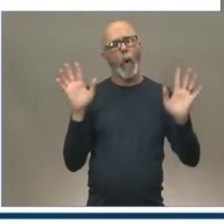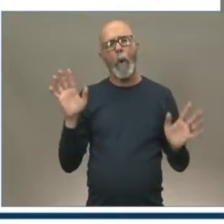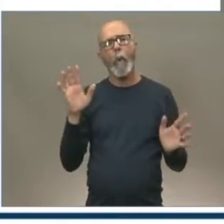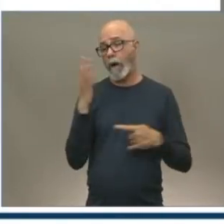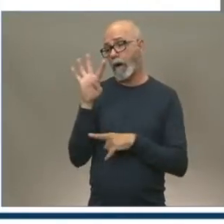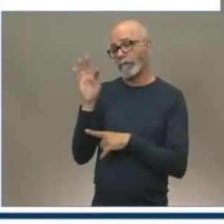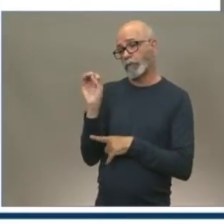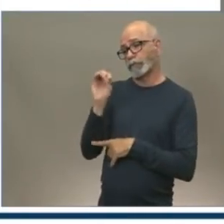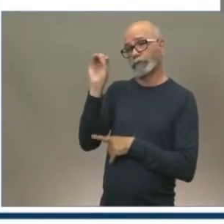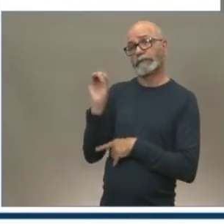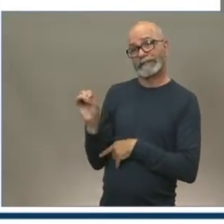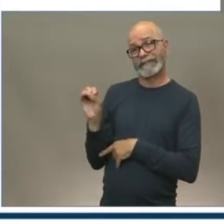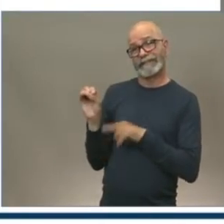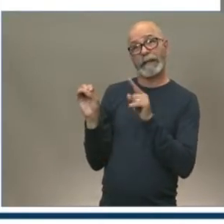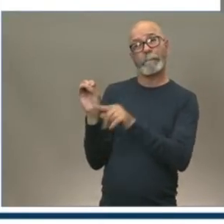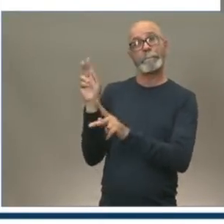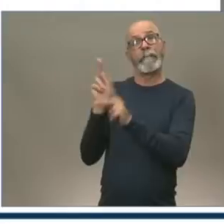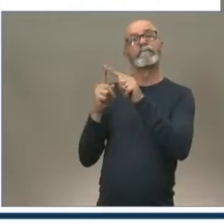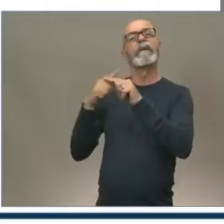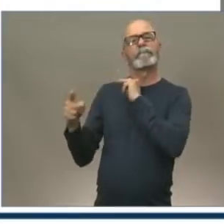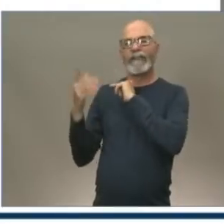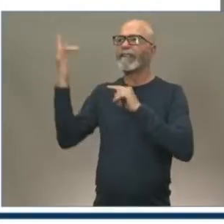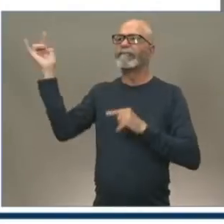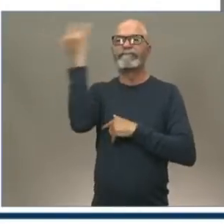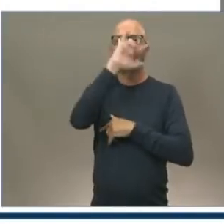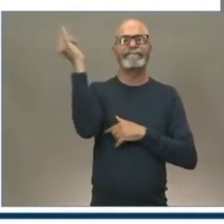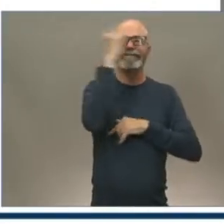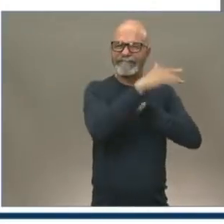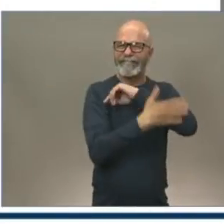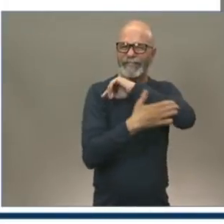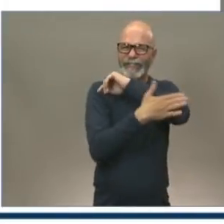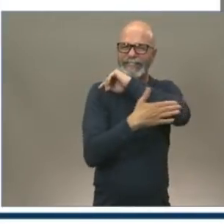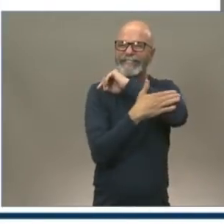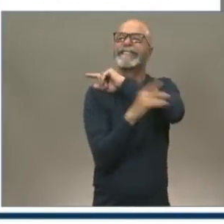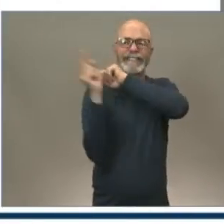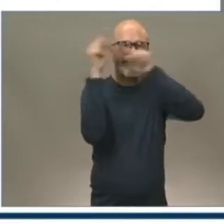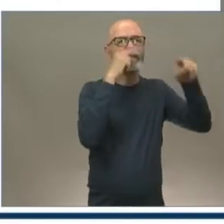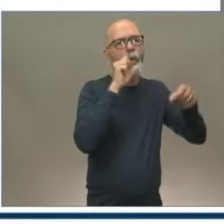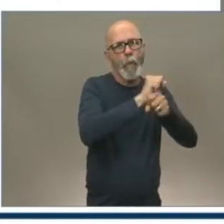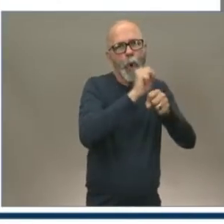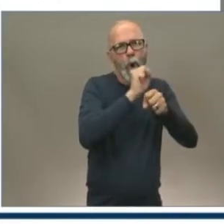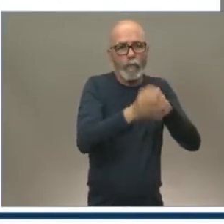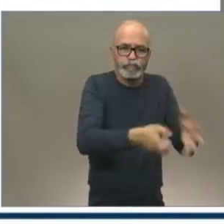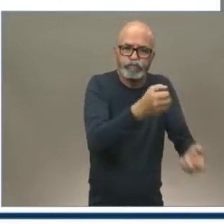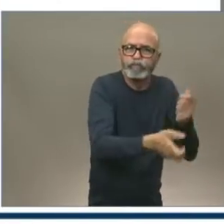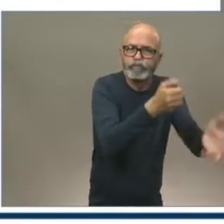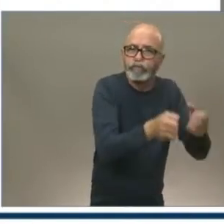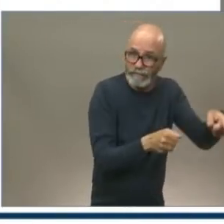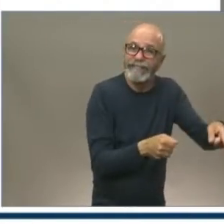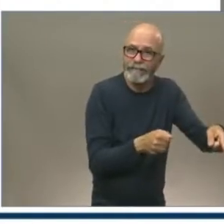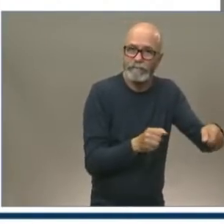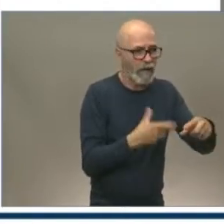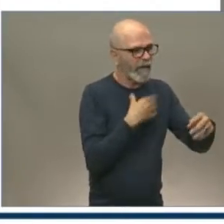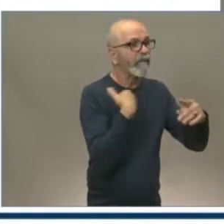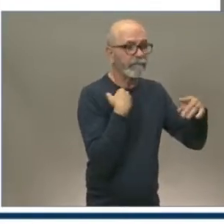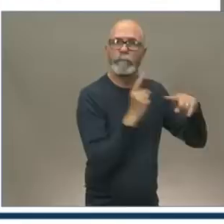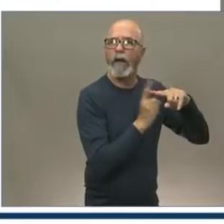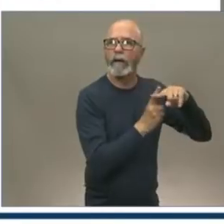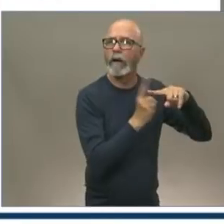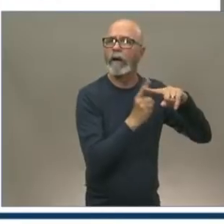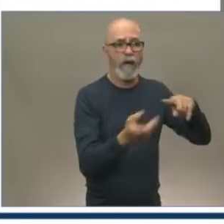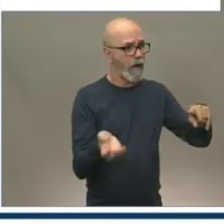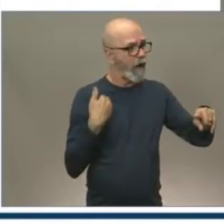foreign workers or the rotational workers. We know that I think by and large people are quarantining because if you look